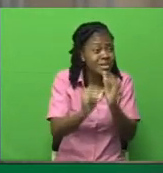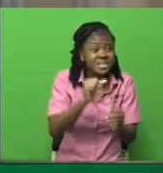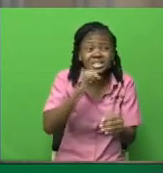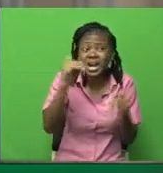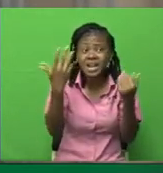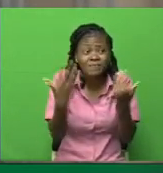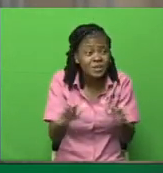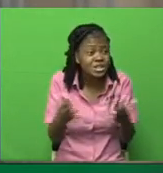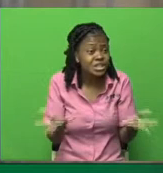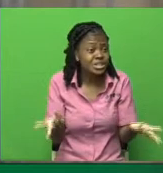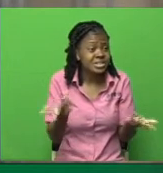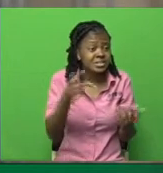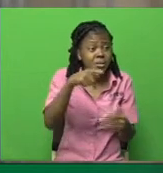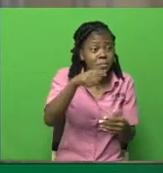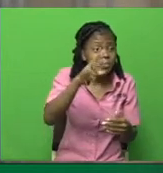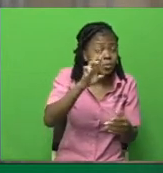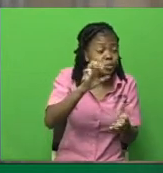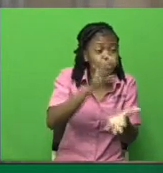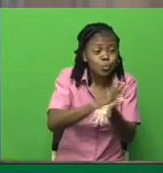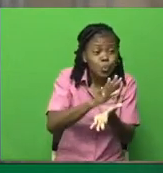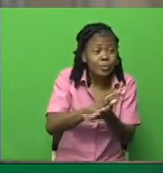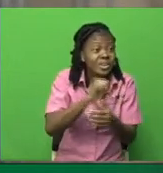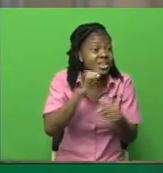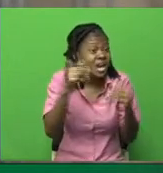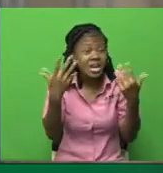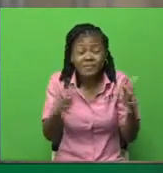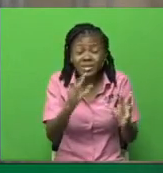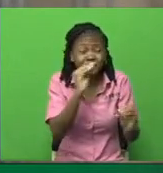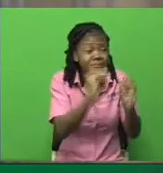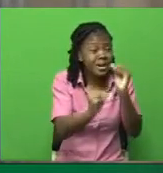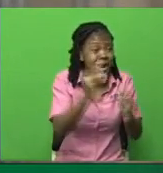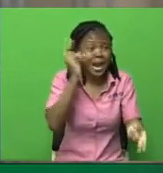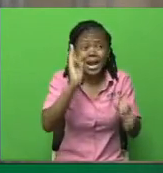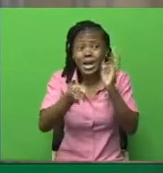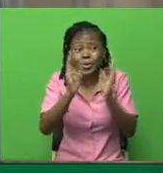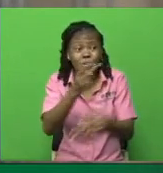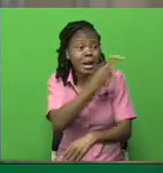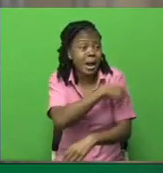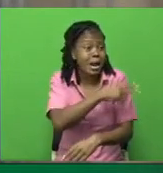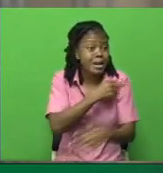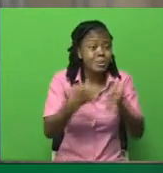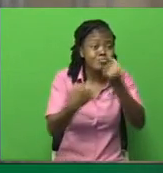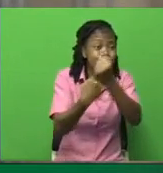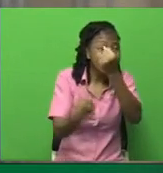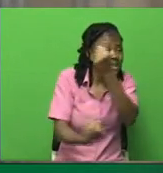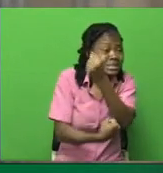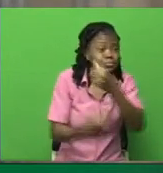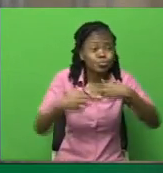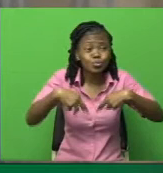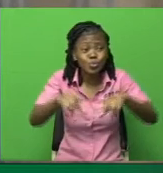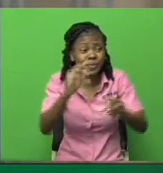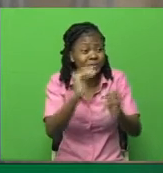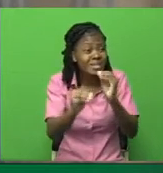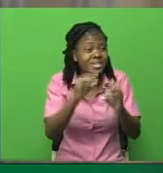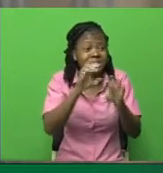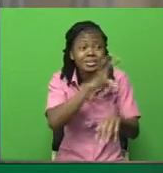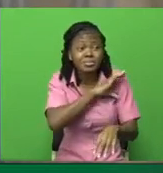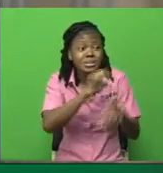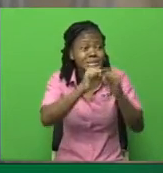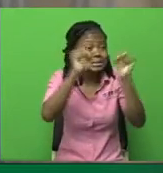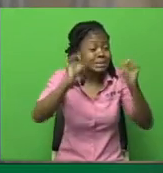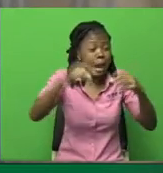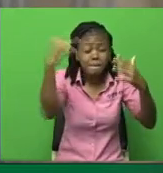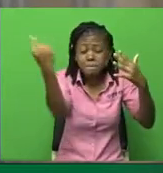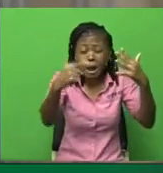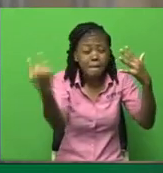uh highways University expansion Hospital Bridges drainage Road repair police stations in every